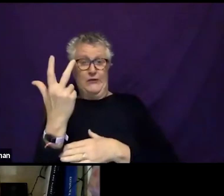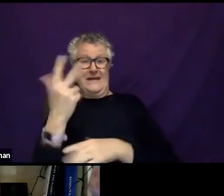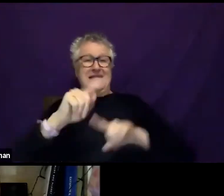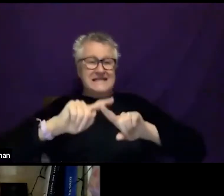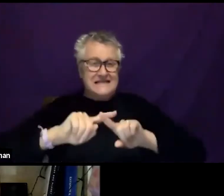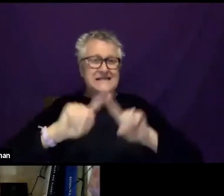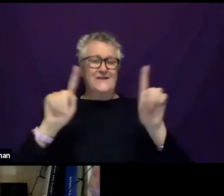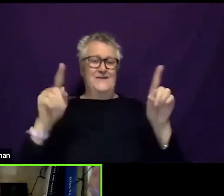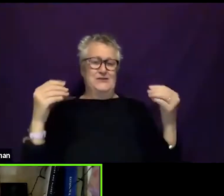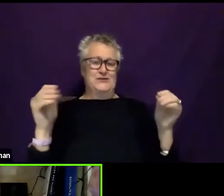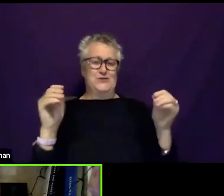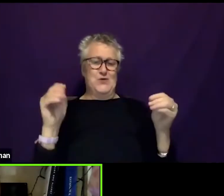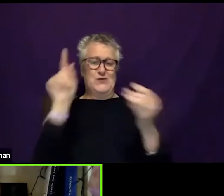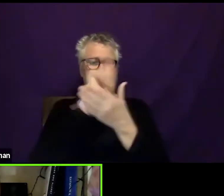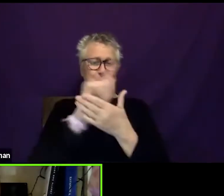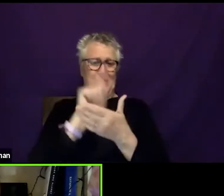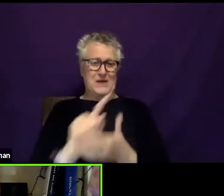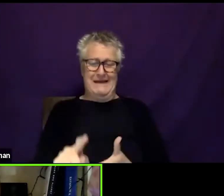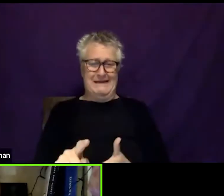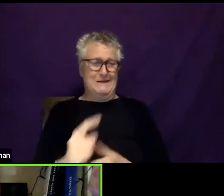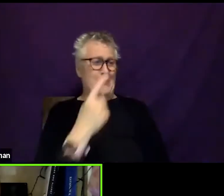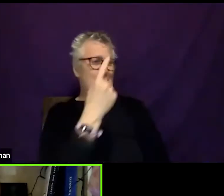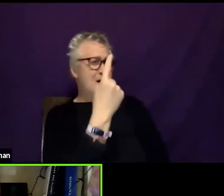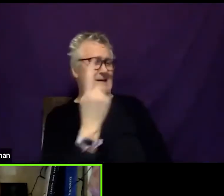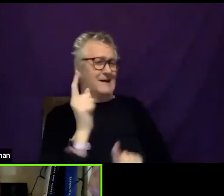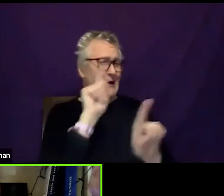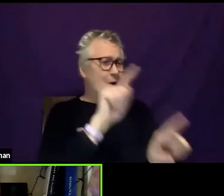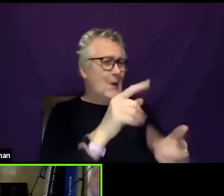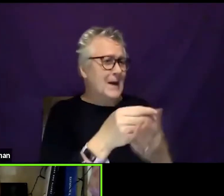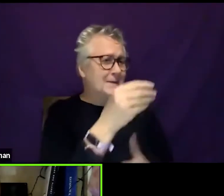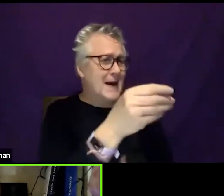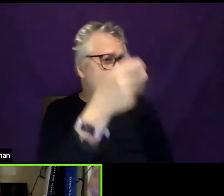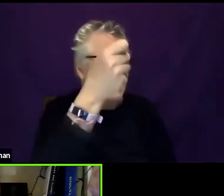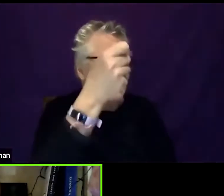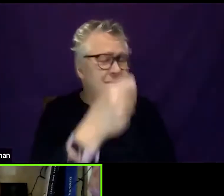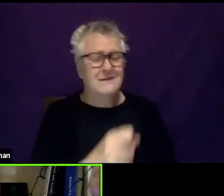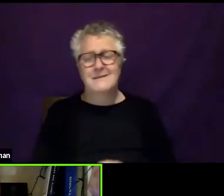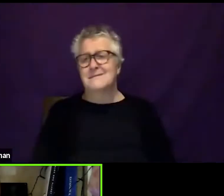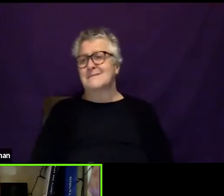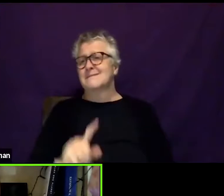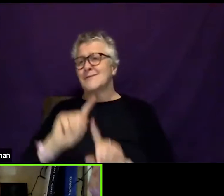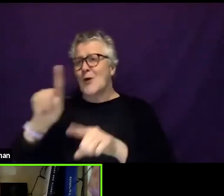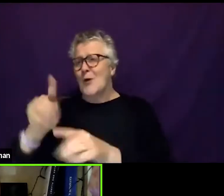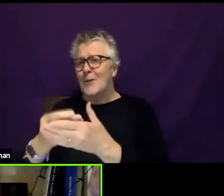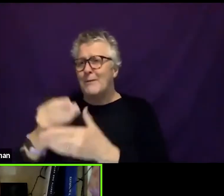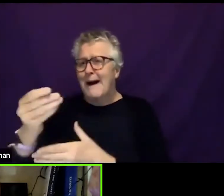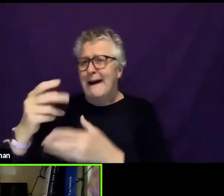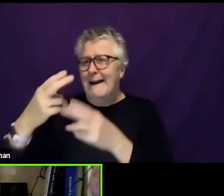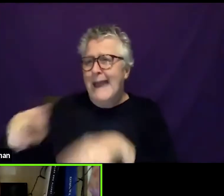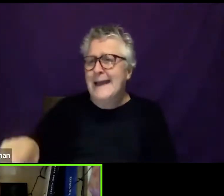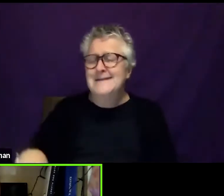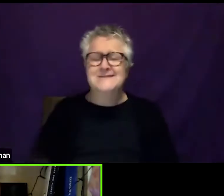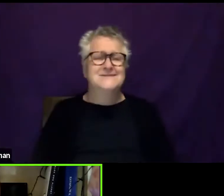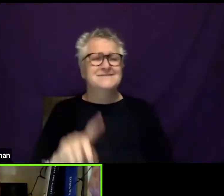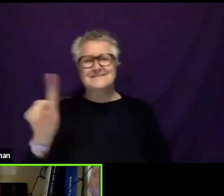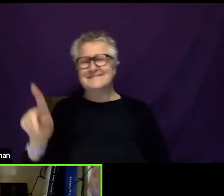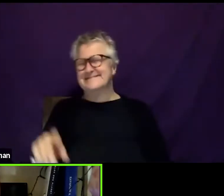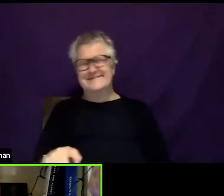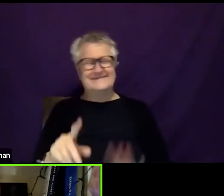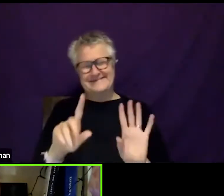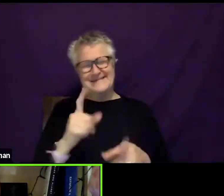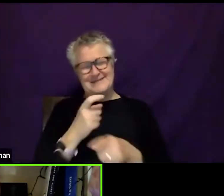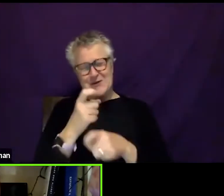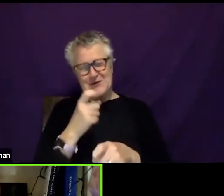And I get to take her to the park like we did earlier, and that was lovely, and a friend supported me to do that, all socially distanced and